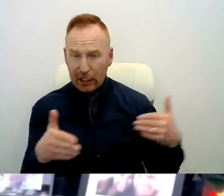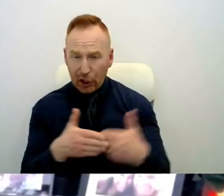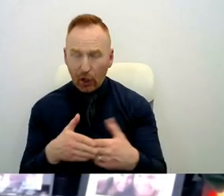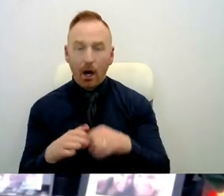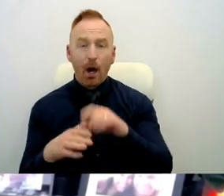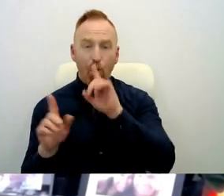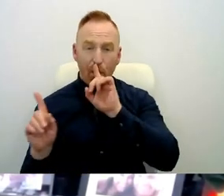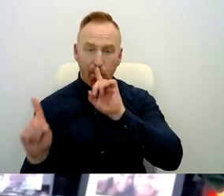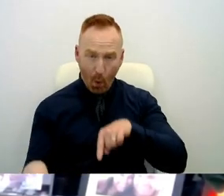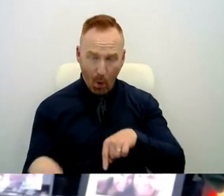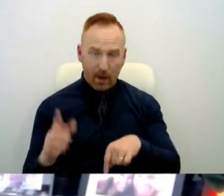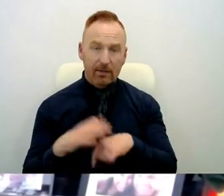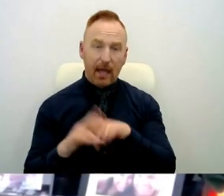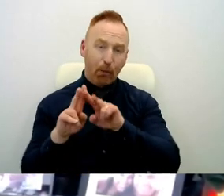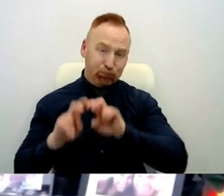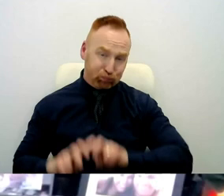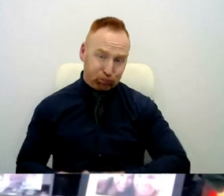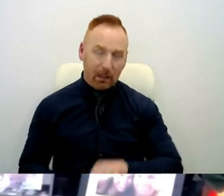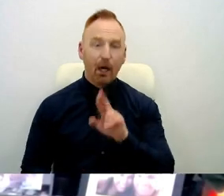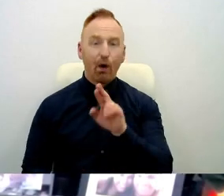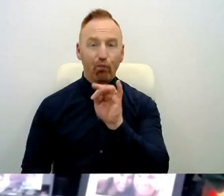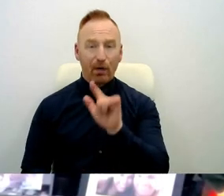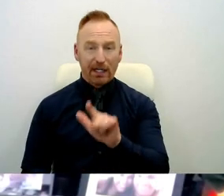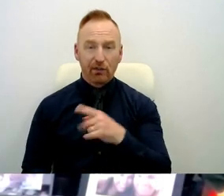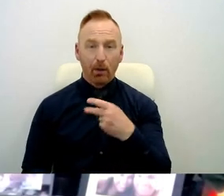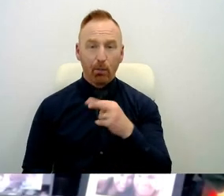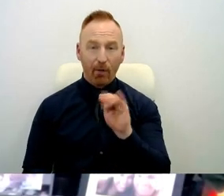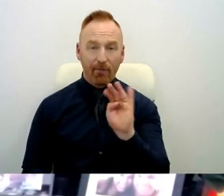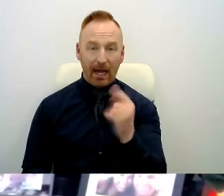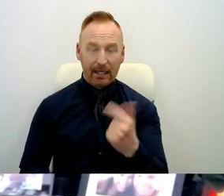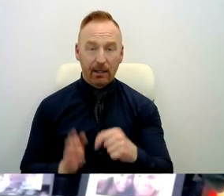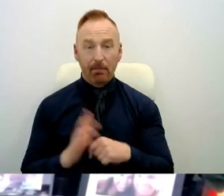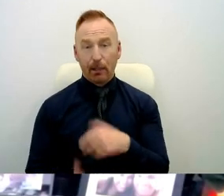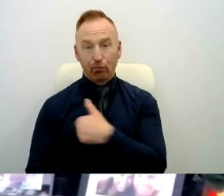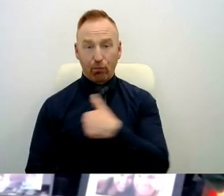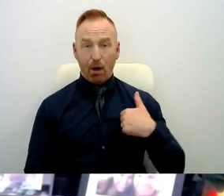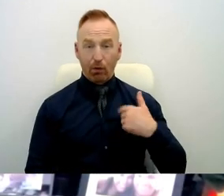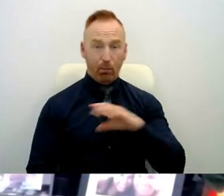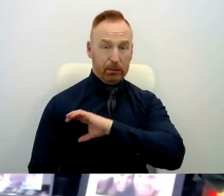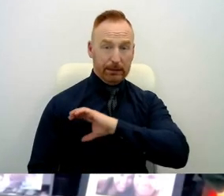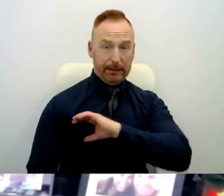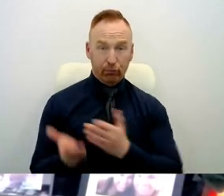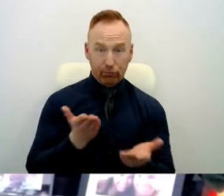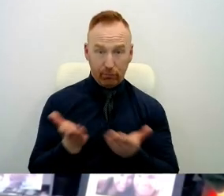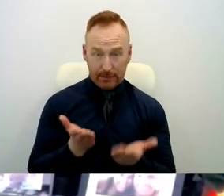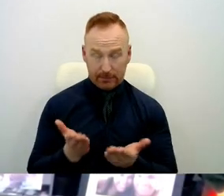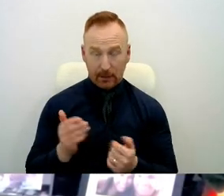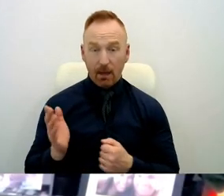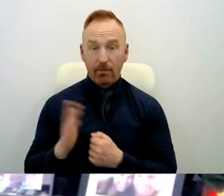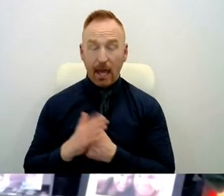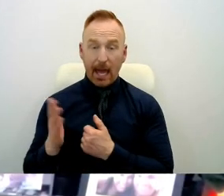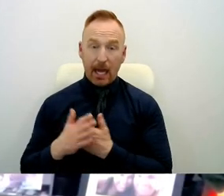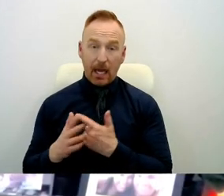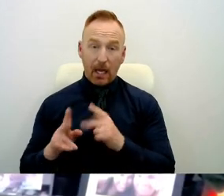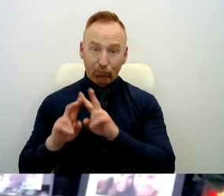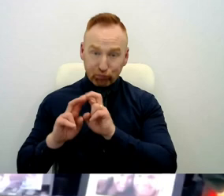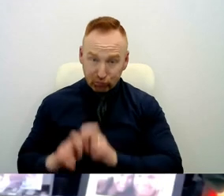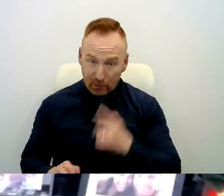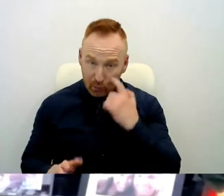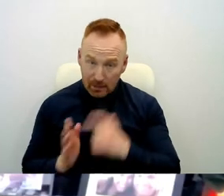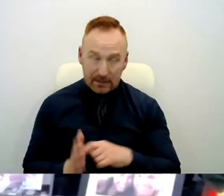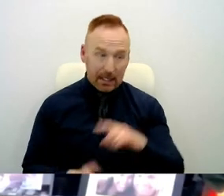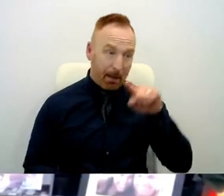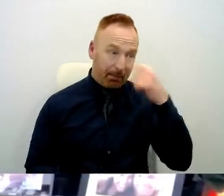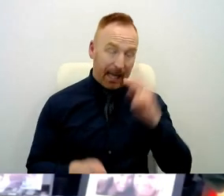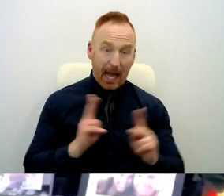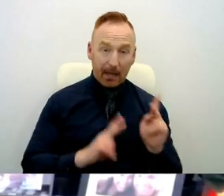multi-study report that examined racial profiling and discrimination by the Toronto Police Service. And some of the findings included that even though Black